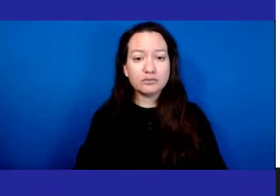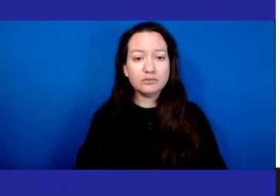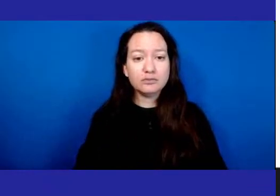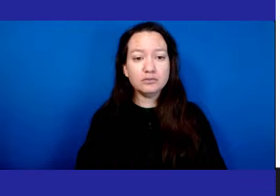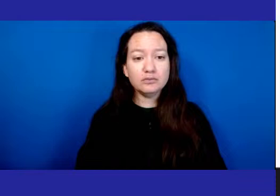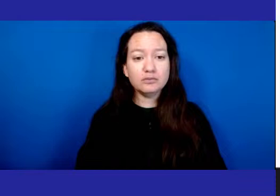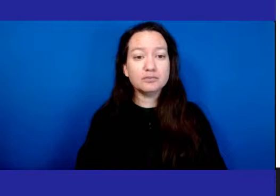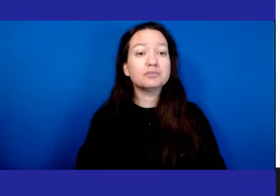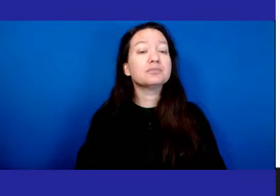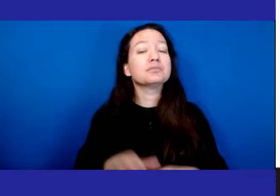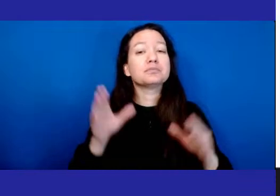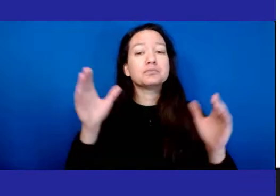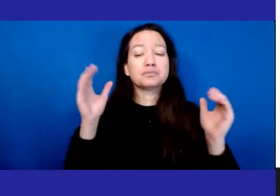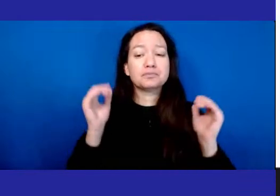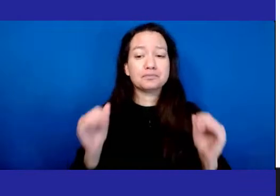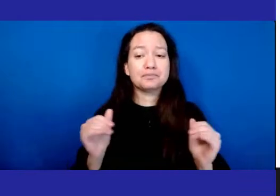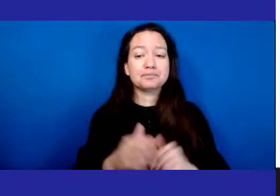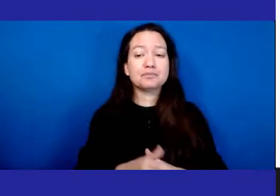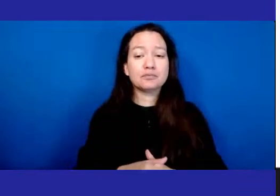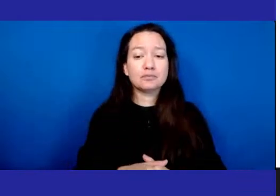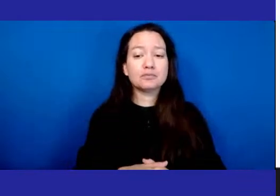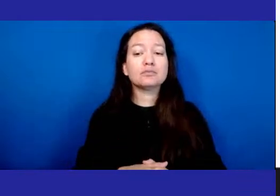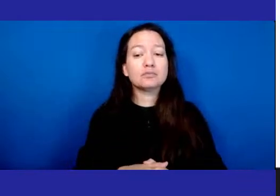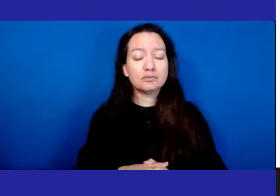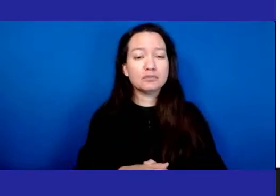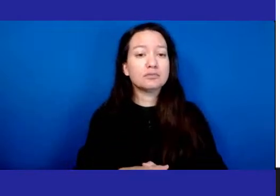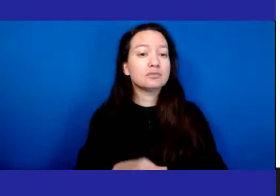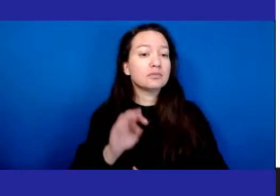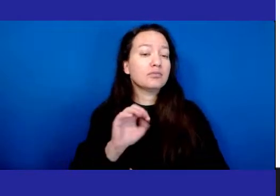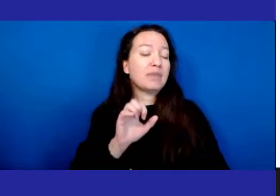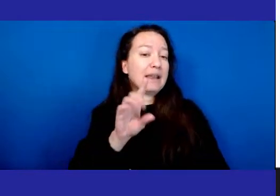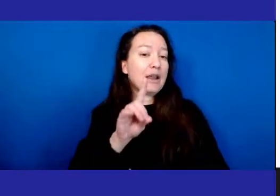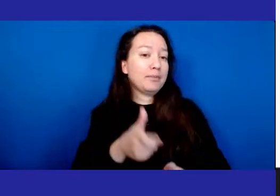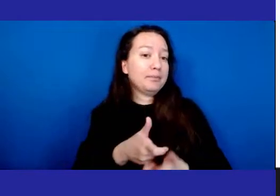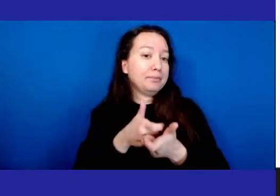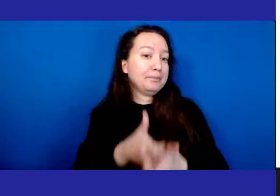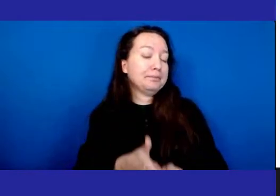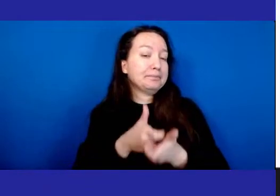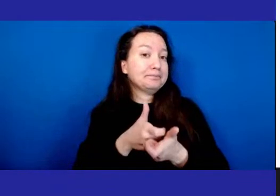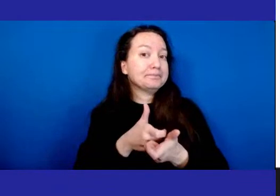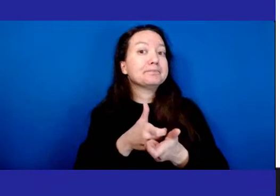Okay, I'd like to shift now to Medicare adherence.